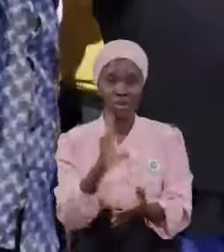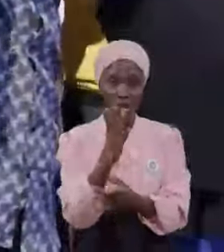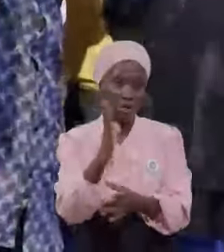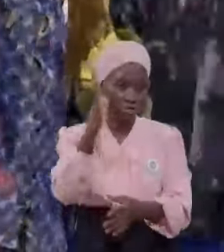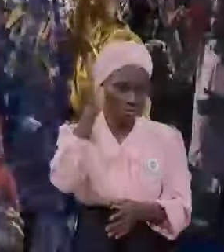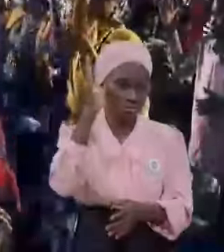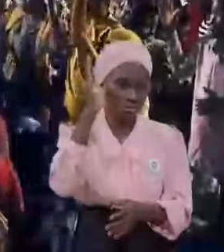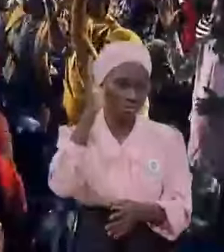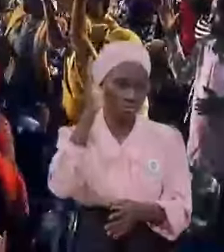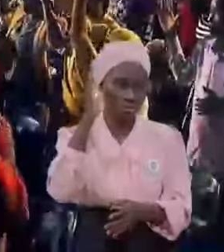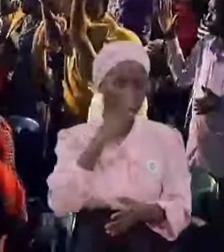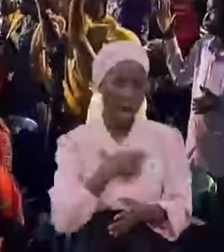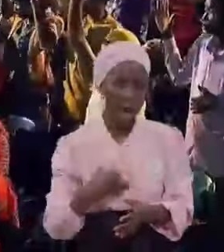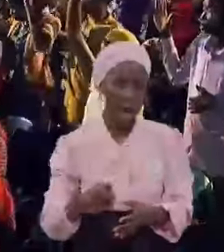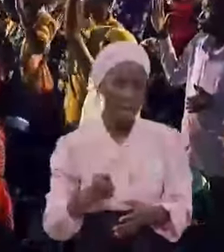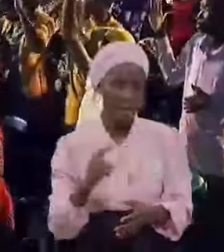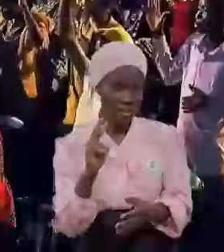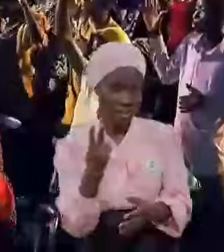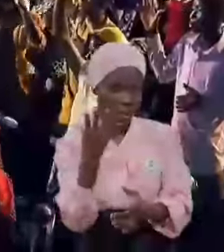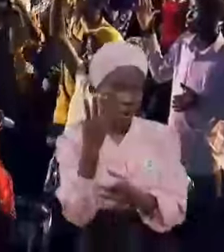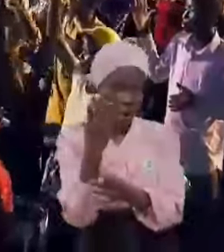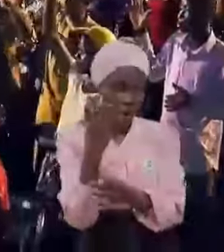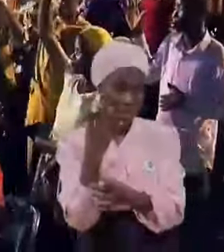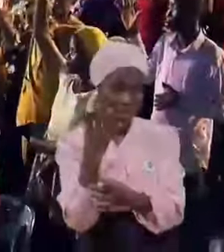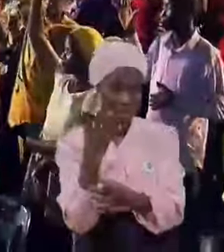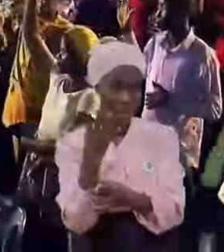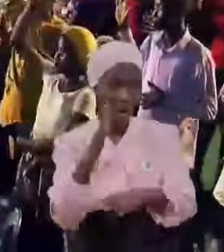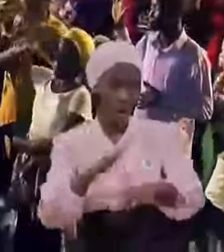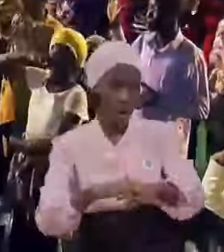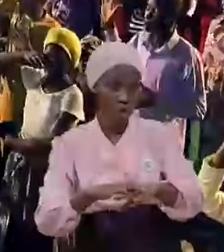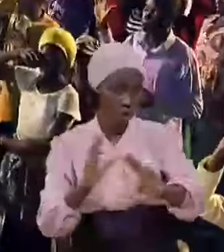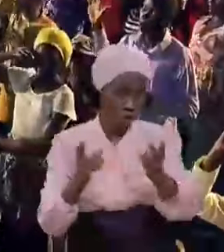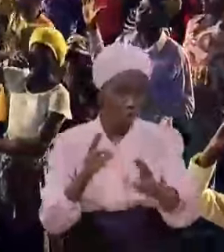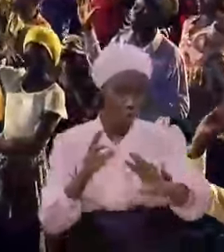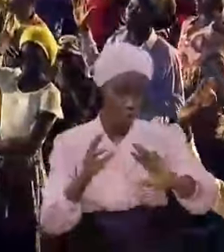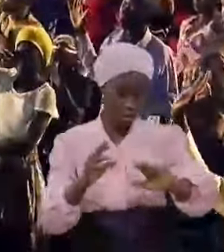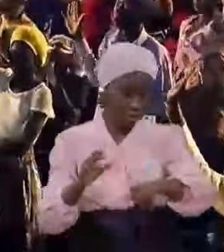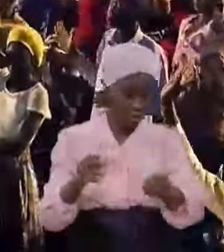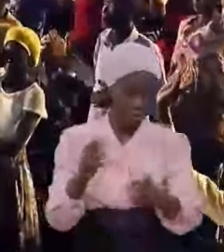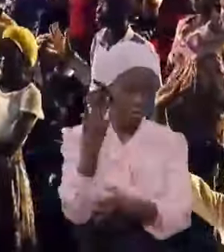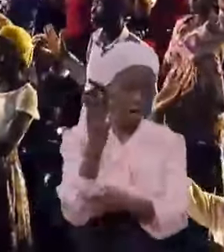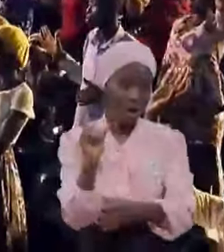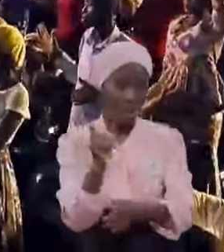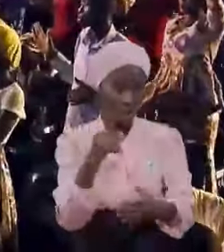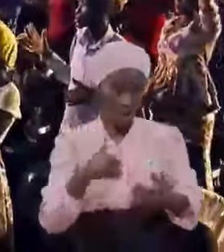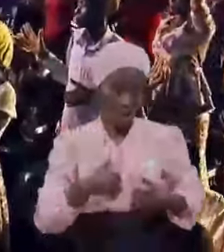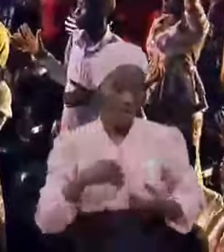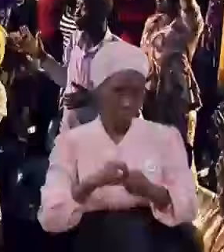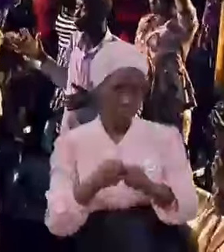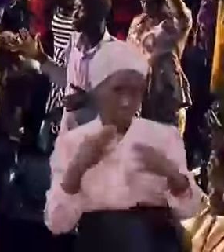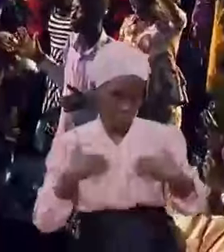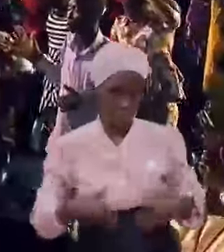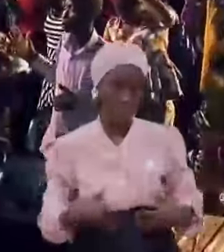the hand, the other hand, in the place where you have the challenge. And you're telling that thing in your mind, today is